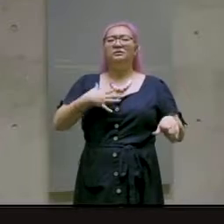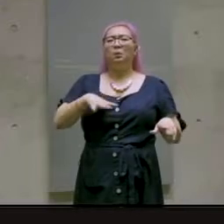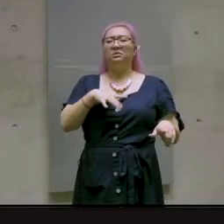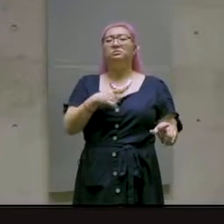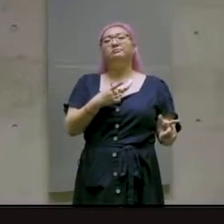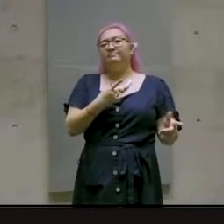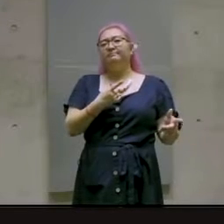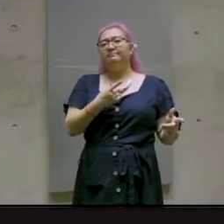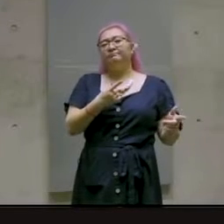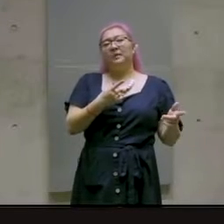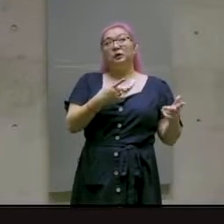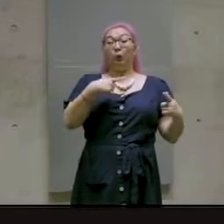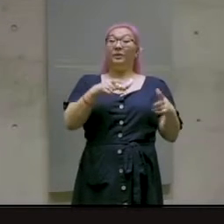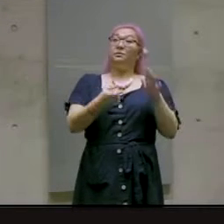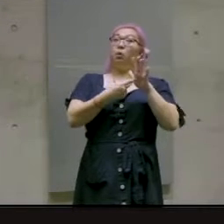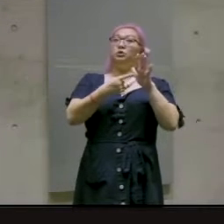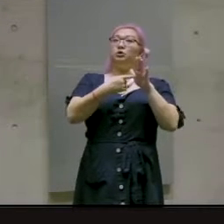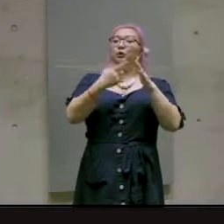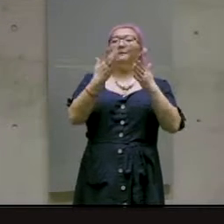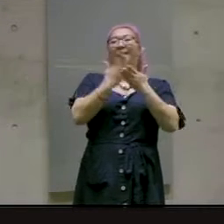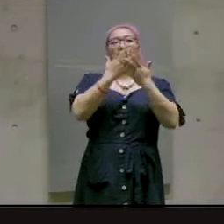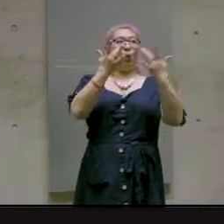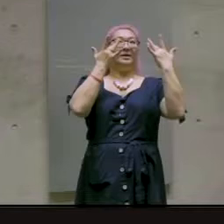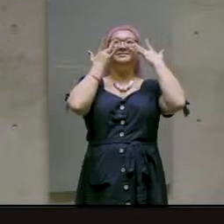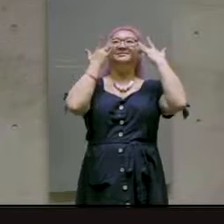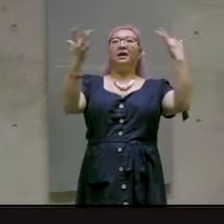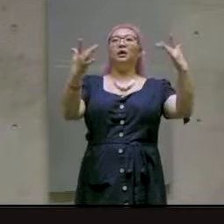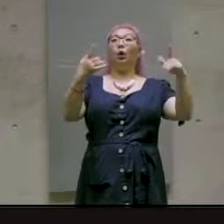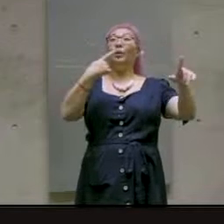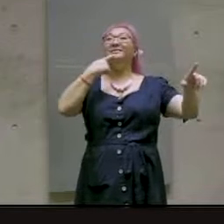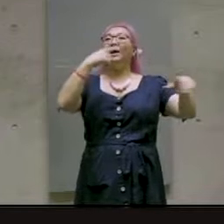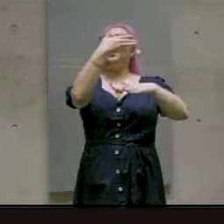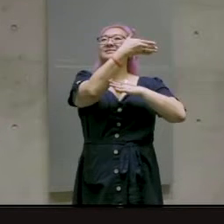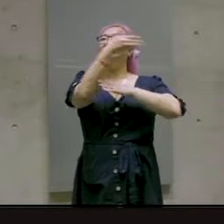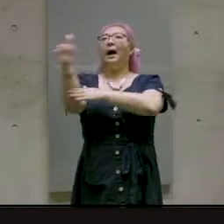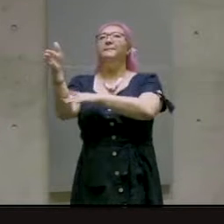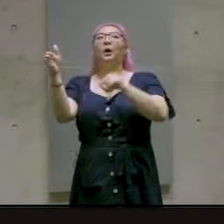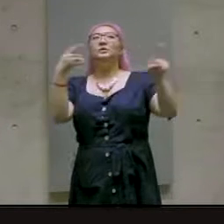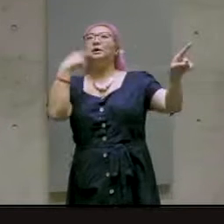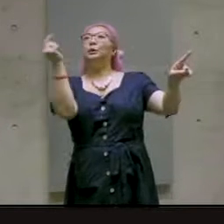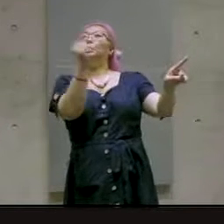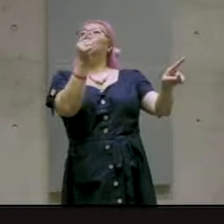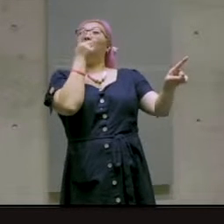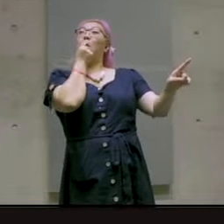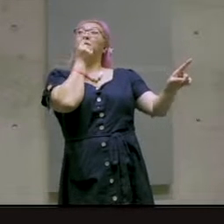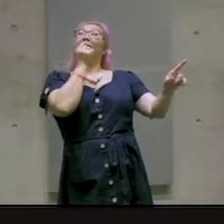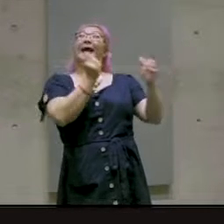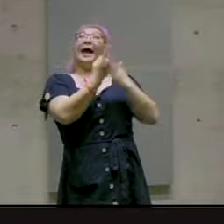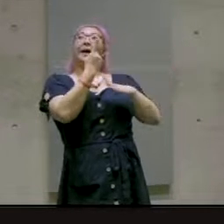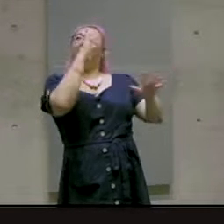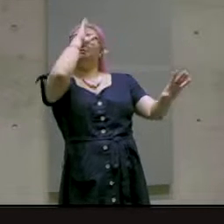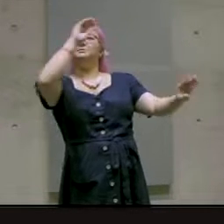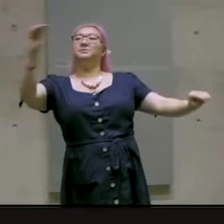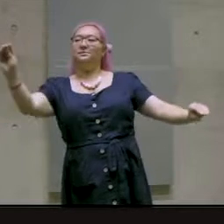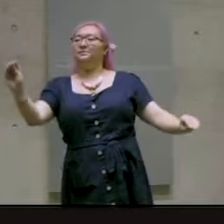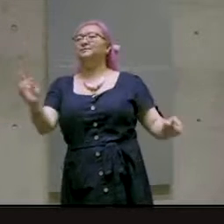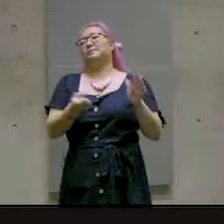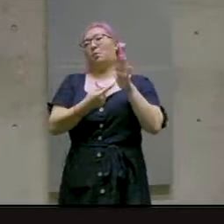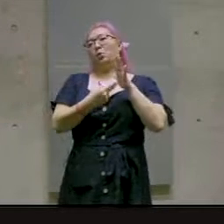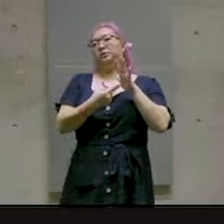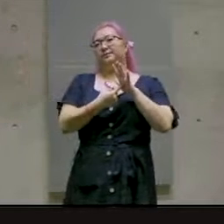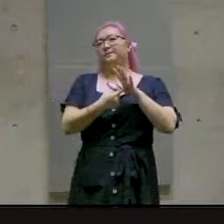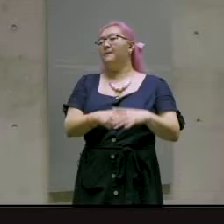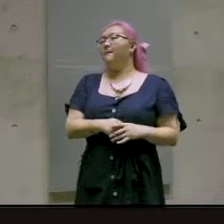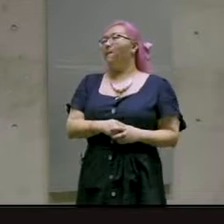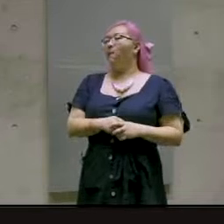actually do is important. It's something that we have more scope for in Mask of the Rose because it is such a central element of the design from the